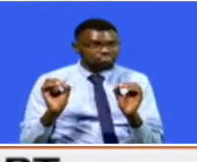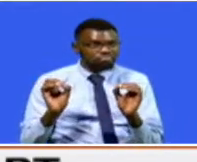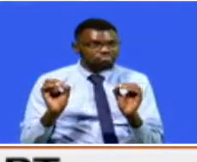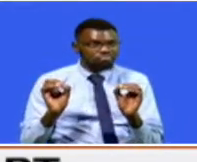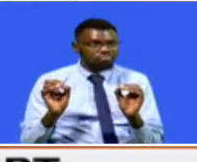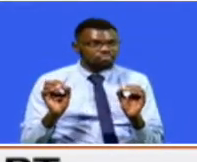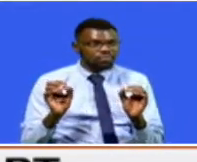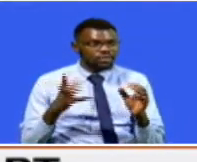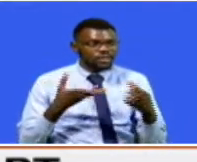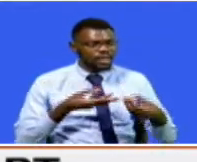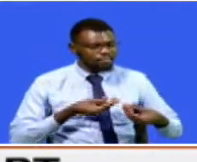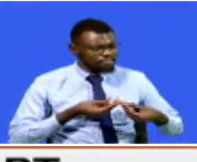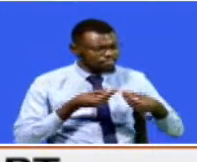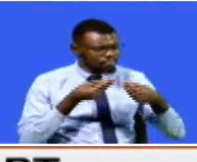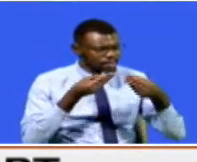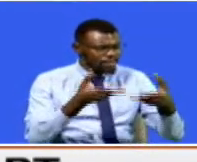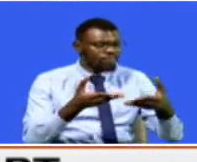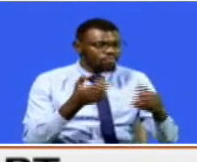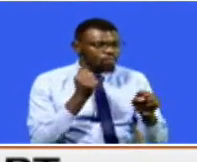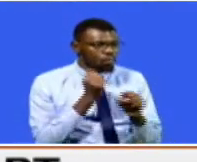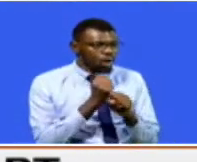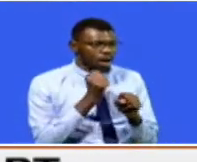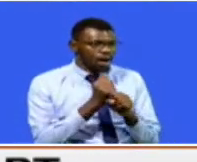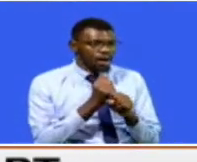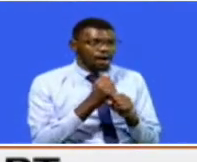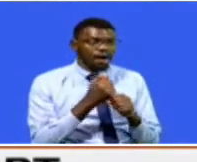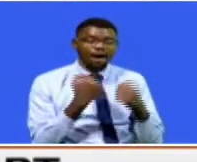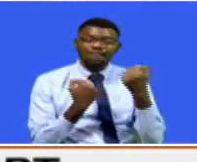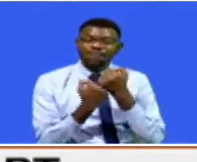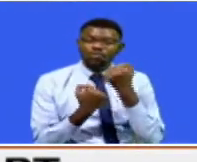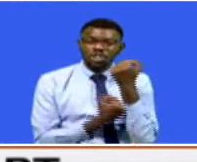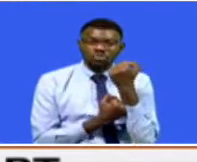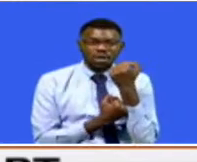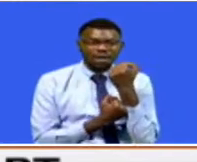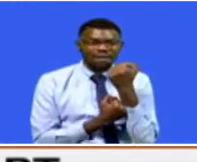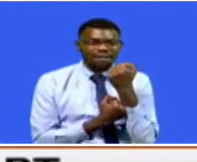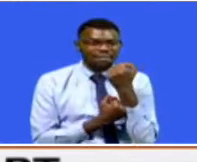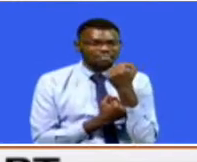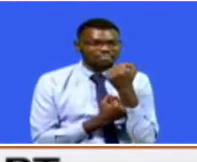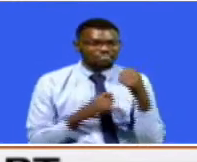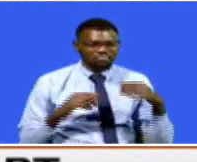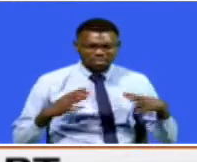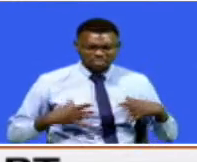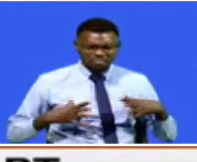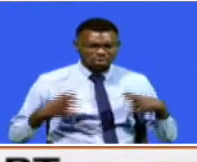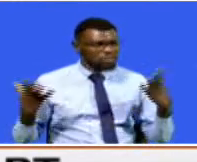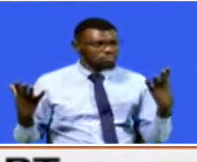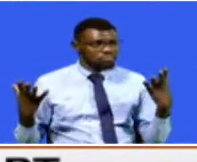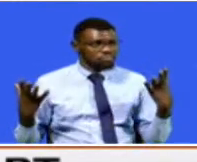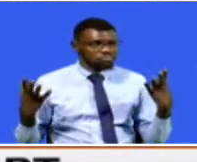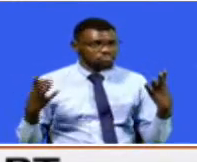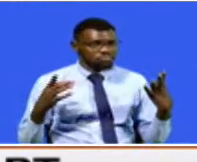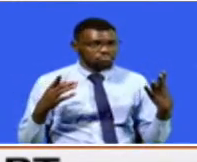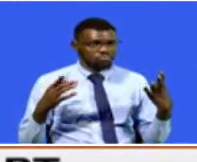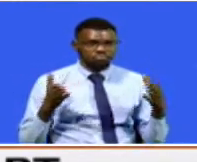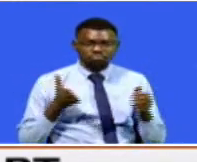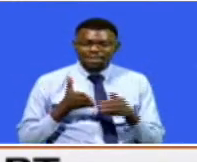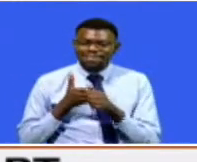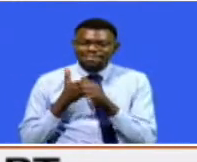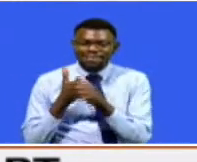Philanthropy, the work of Chandaria Foundation, touches lots of people and people who need the